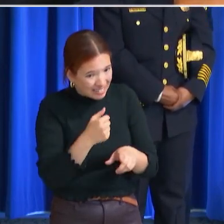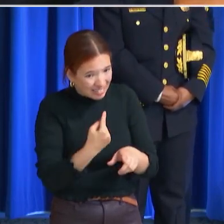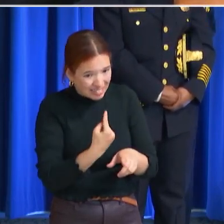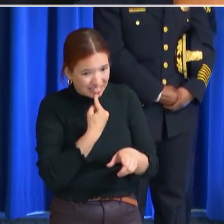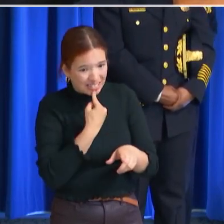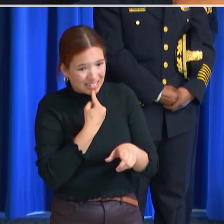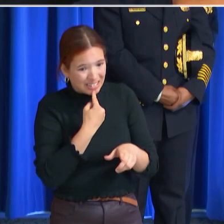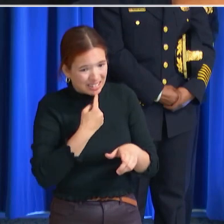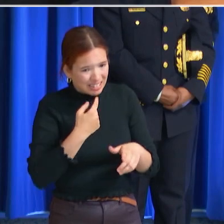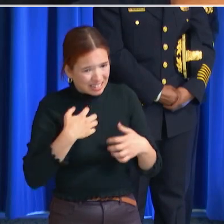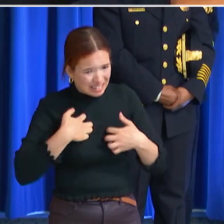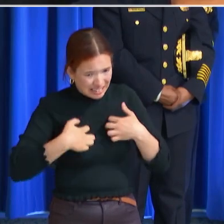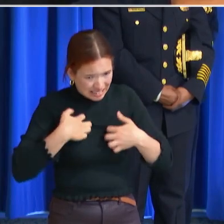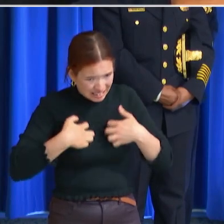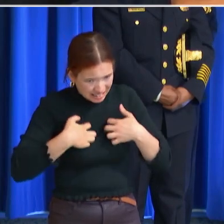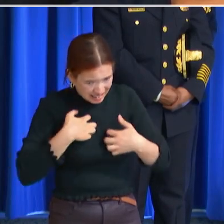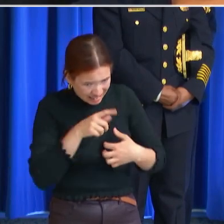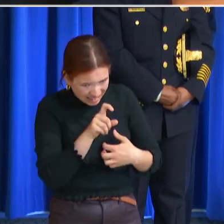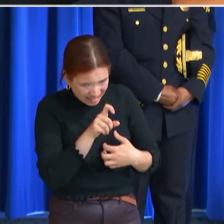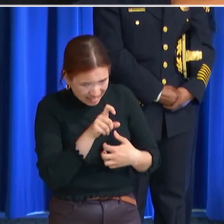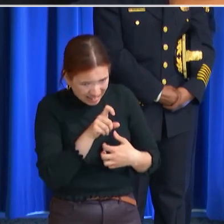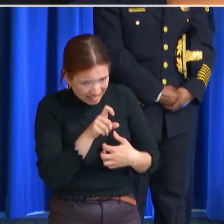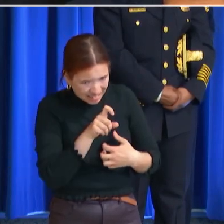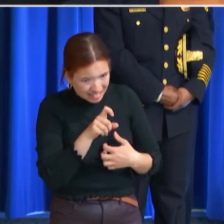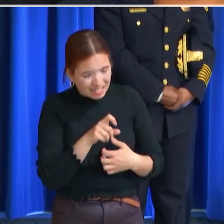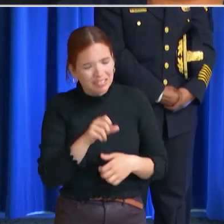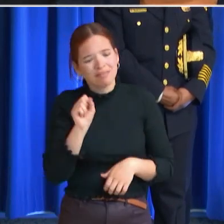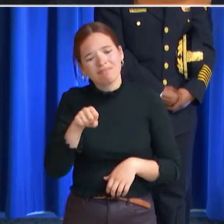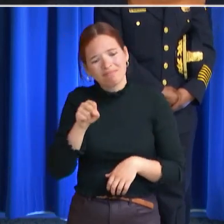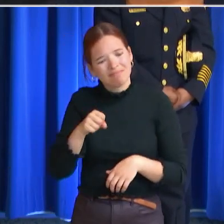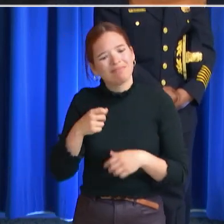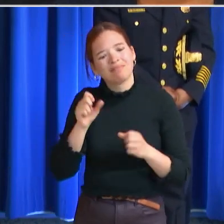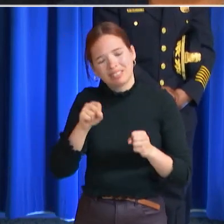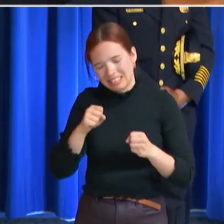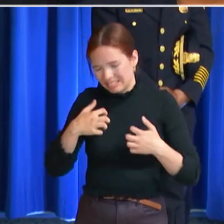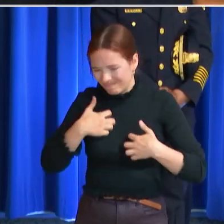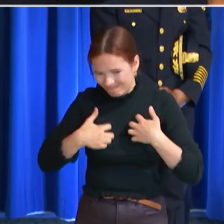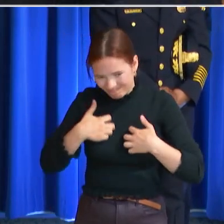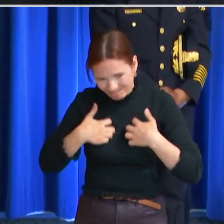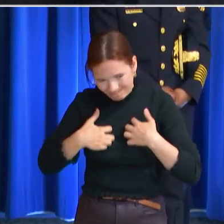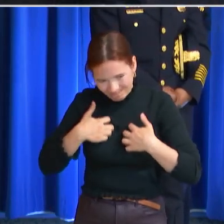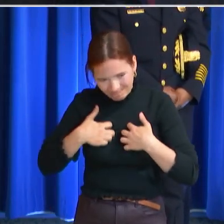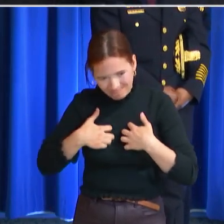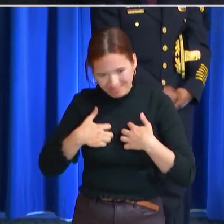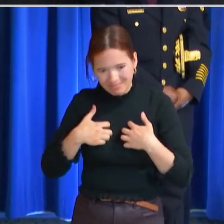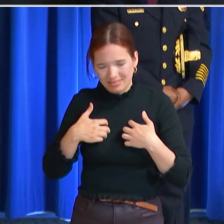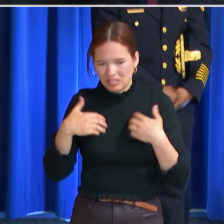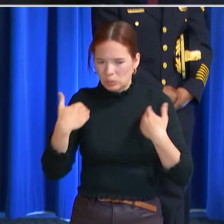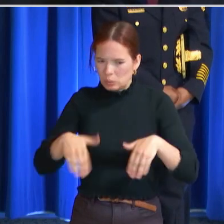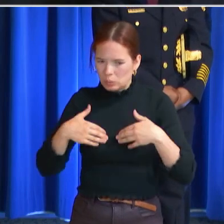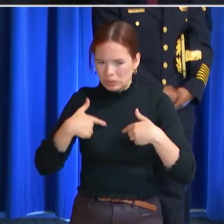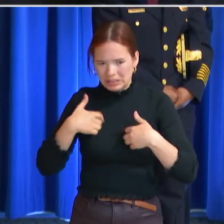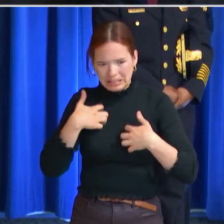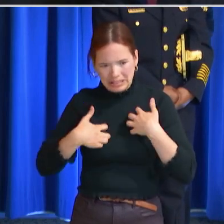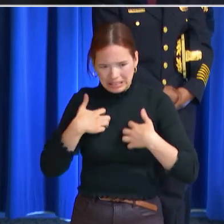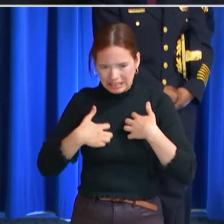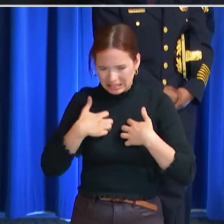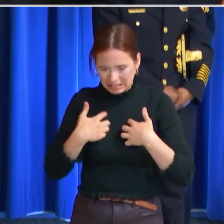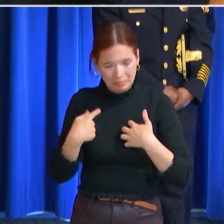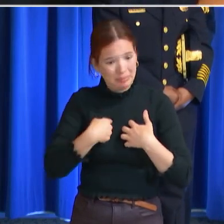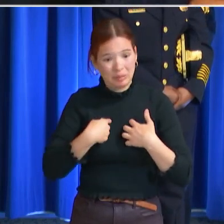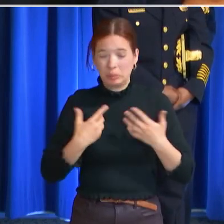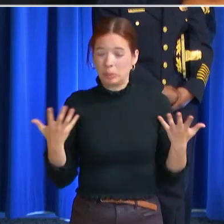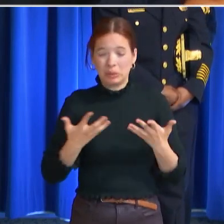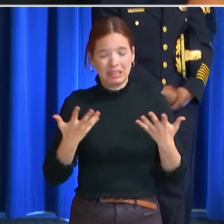things that gnaw at you. And, one of the things that really gnaws at me, I think that as